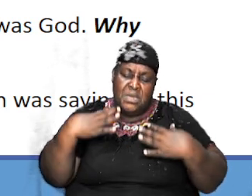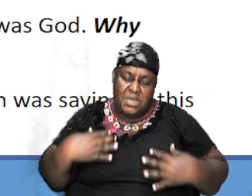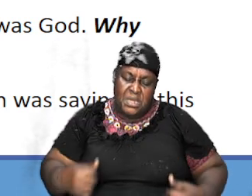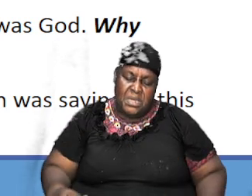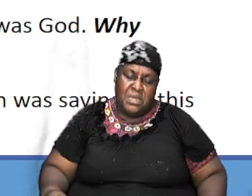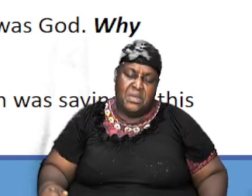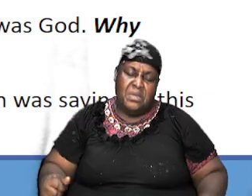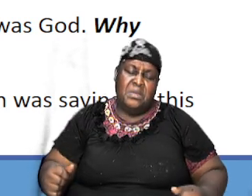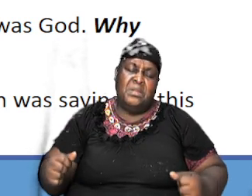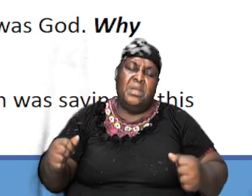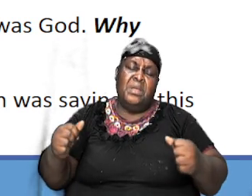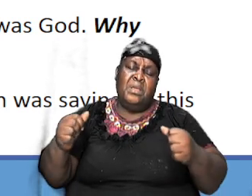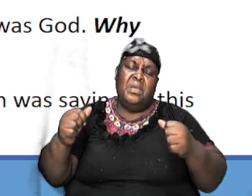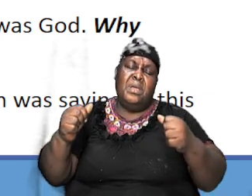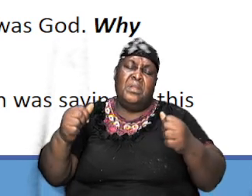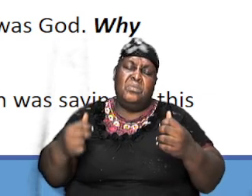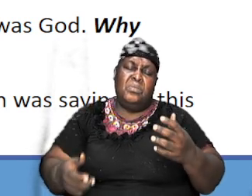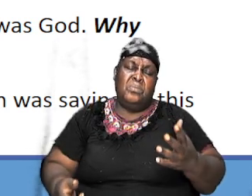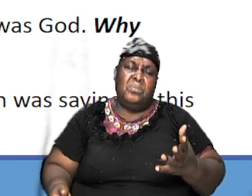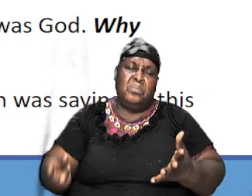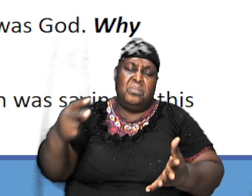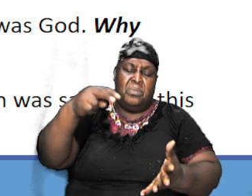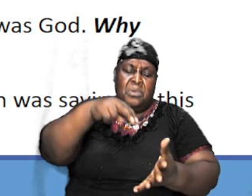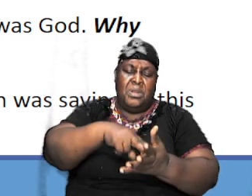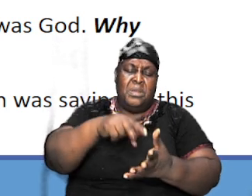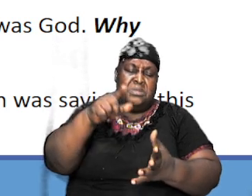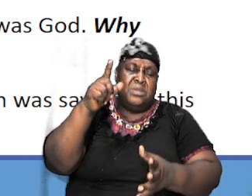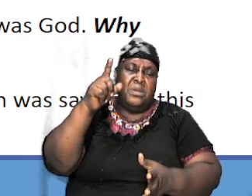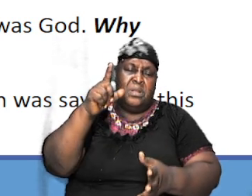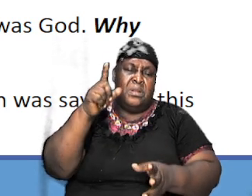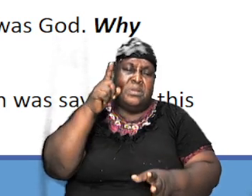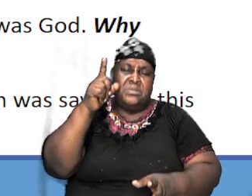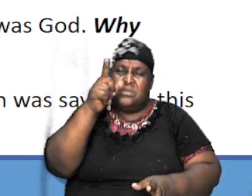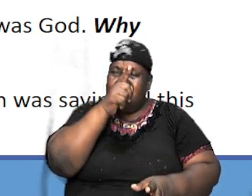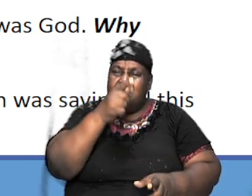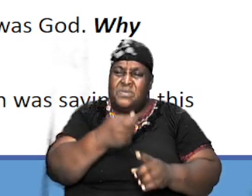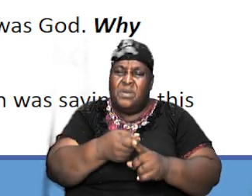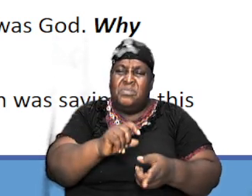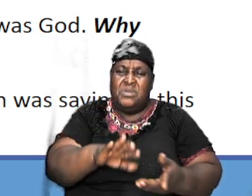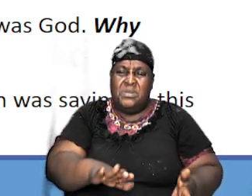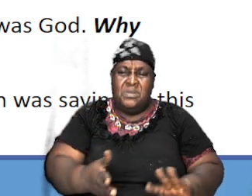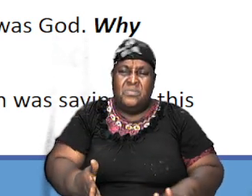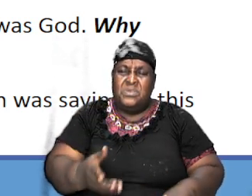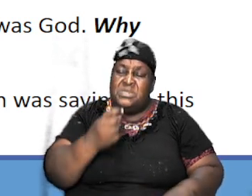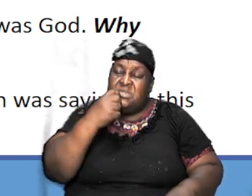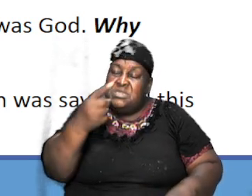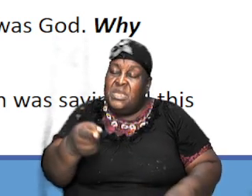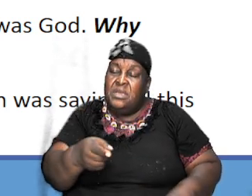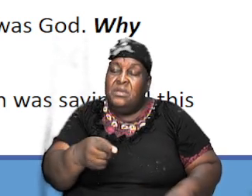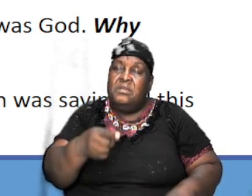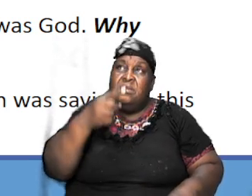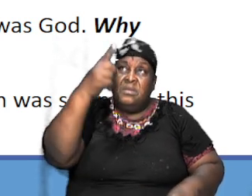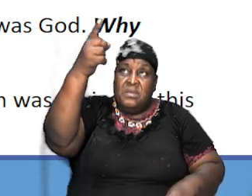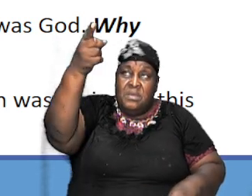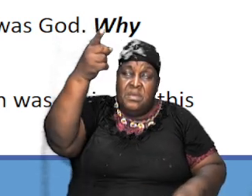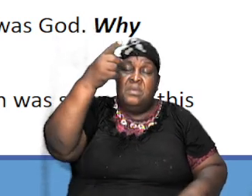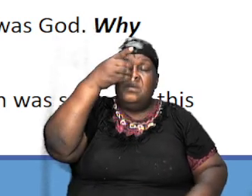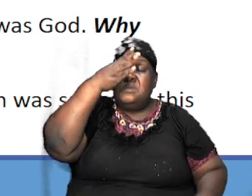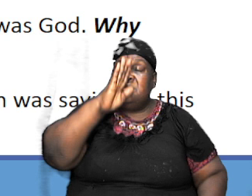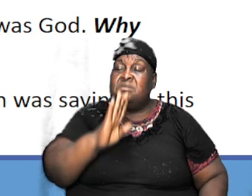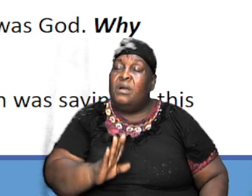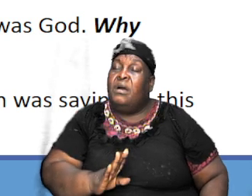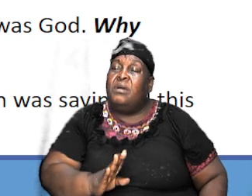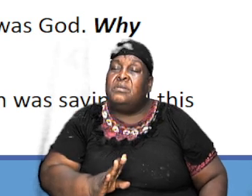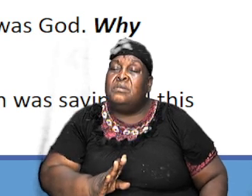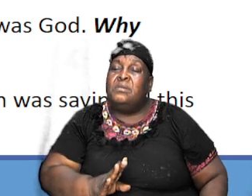when he raised Lazarus from the dead, that he was declaring that he was God. But the